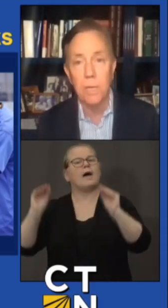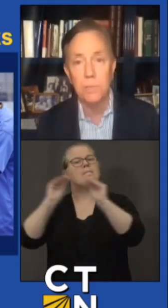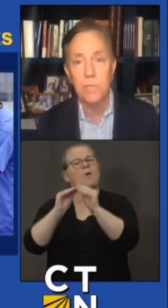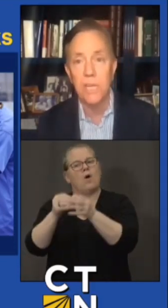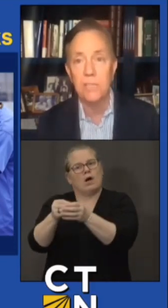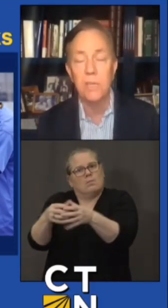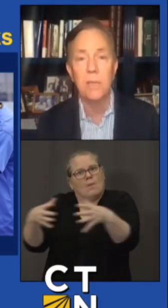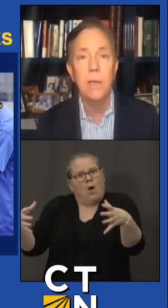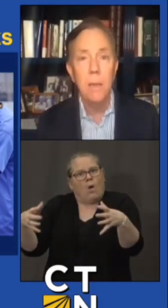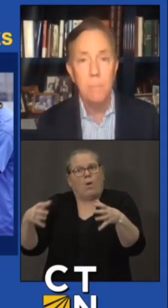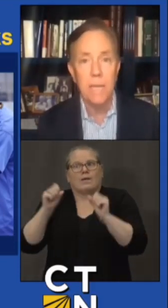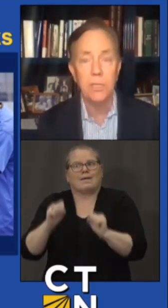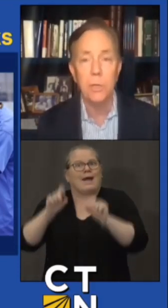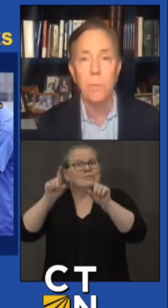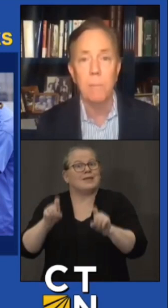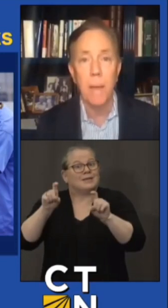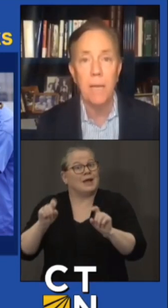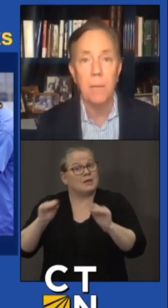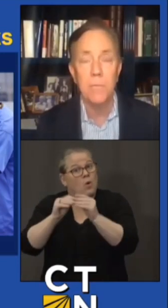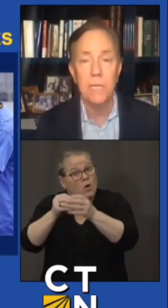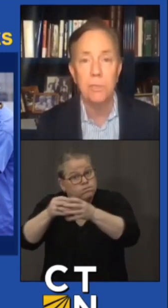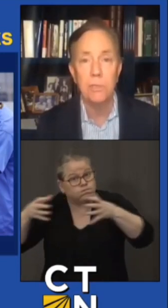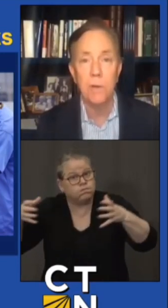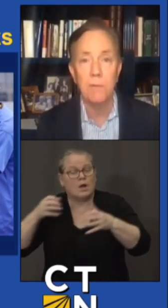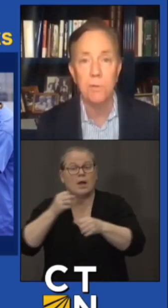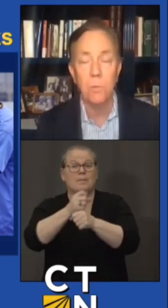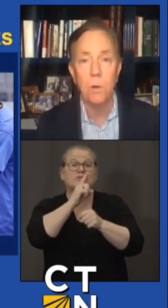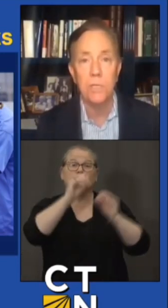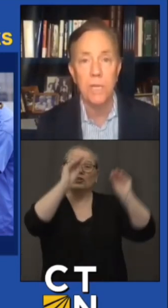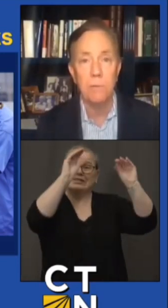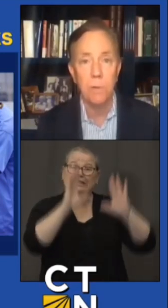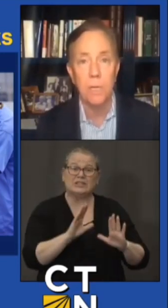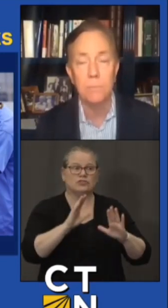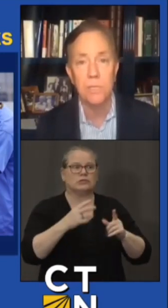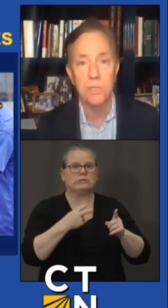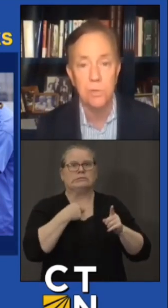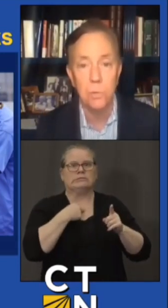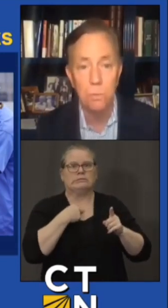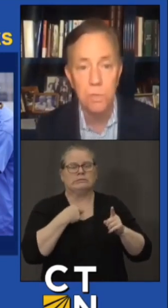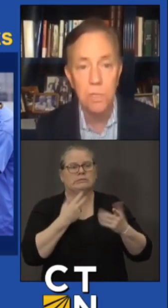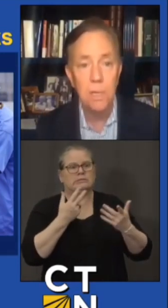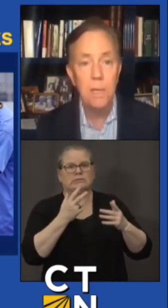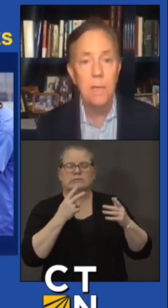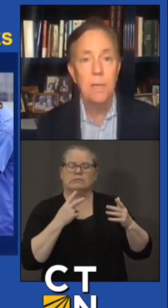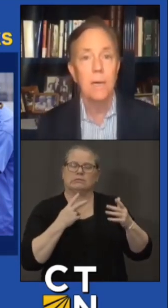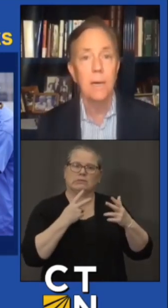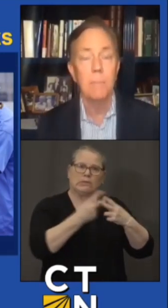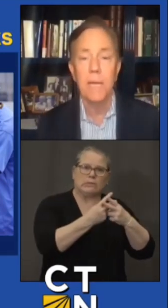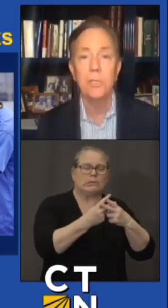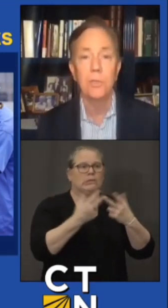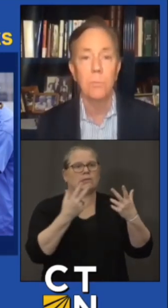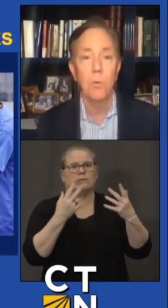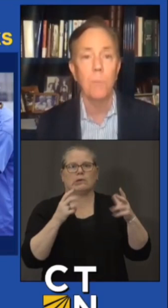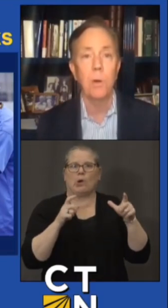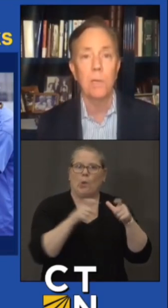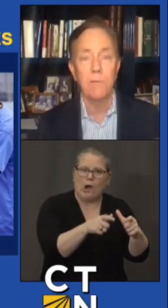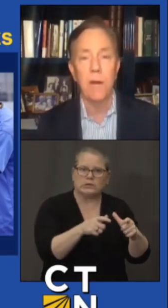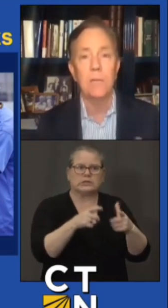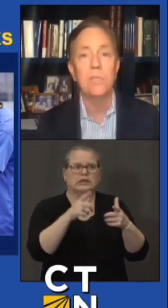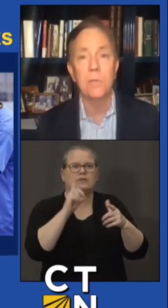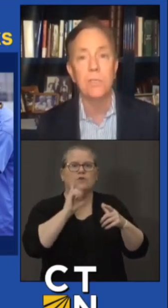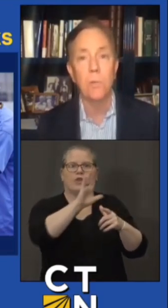when it comes to testing, making sure we can back up teachers who have to quarantine when it comes to schools, and making sure more